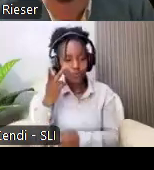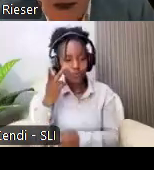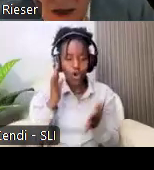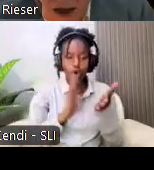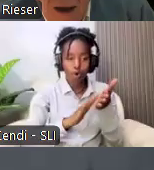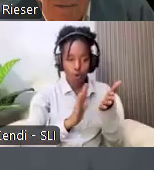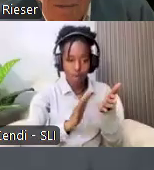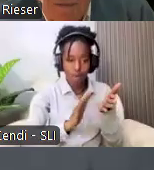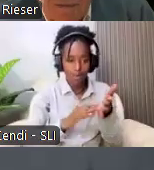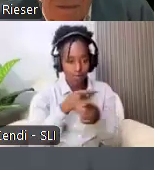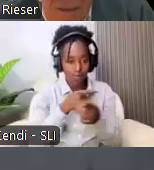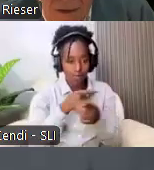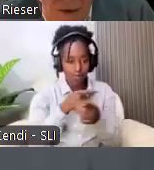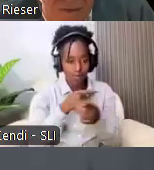Sruti's